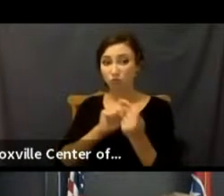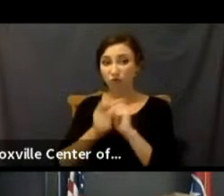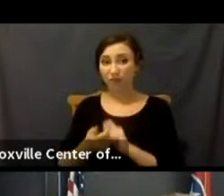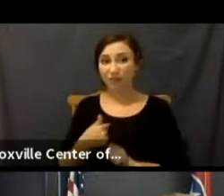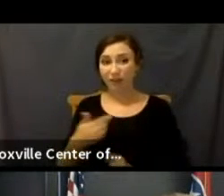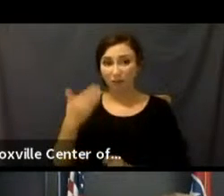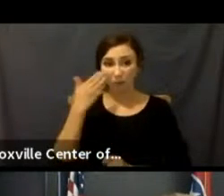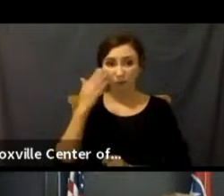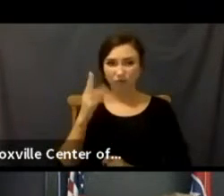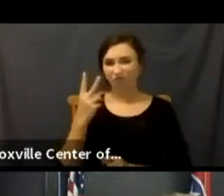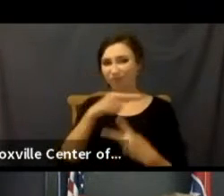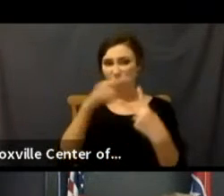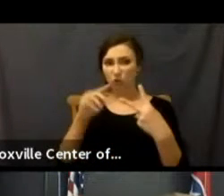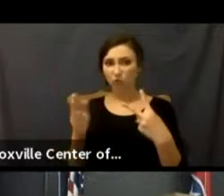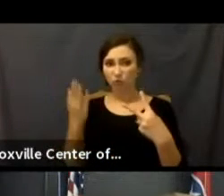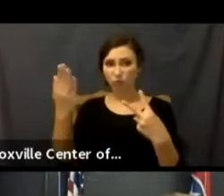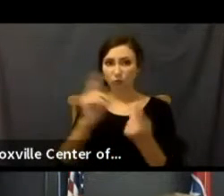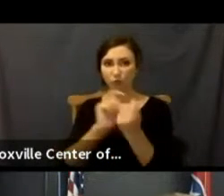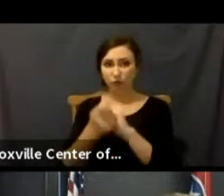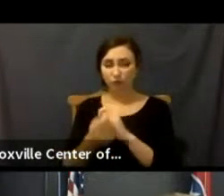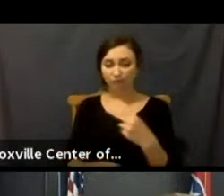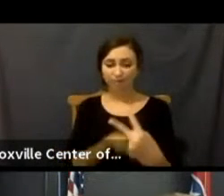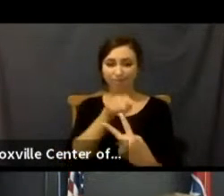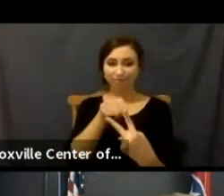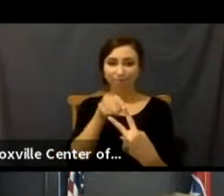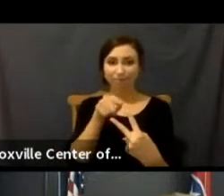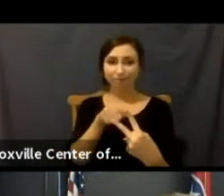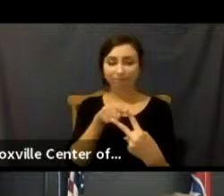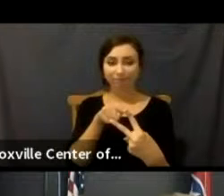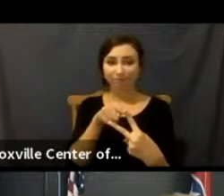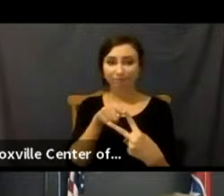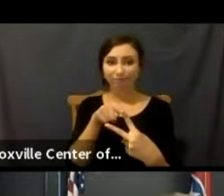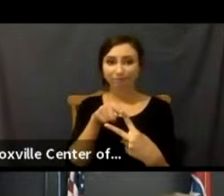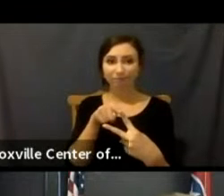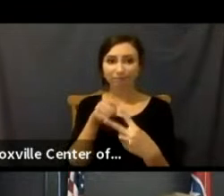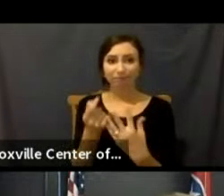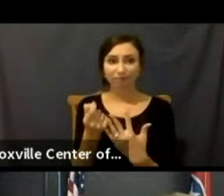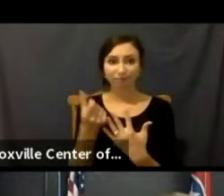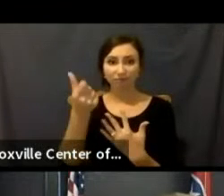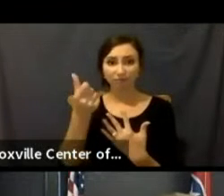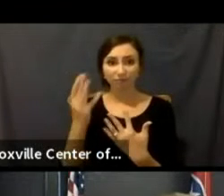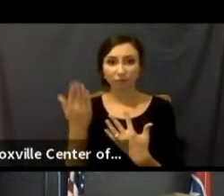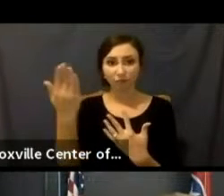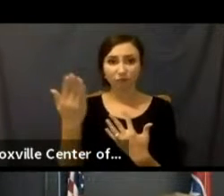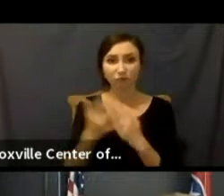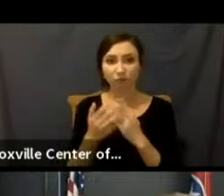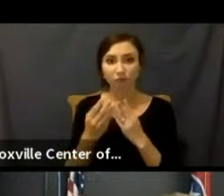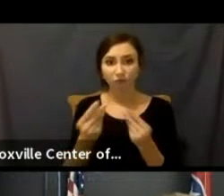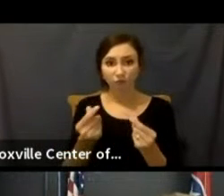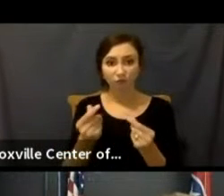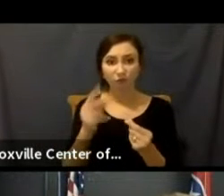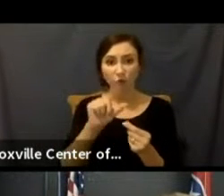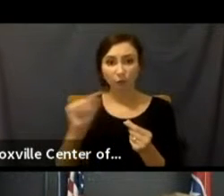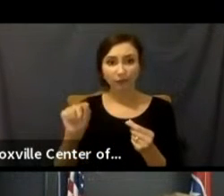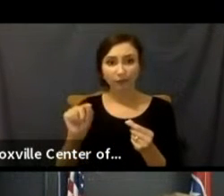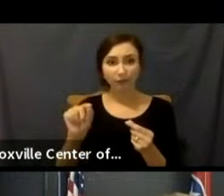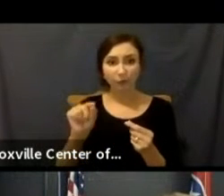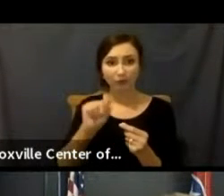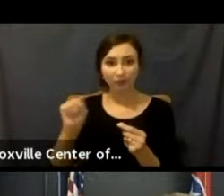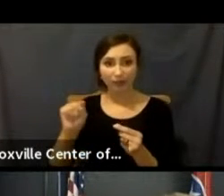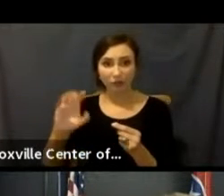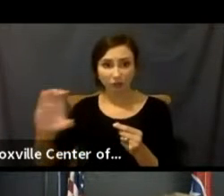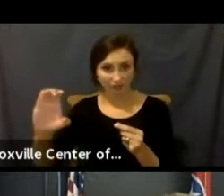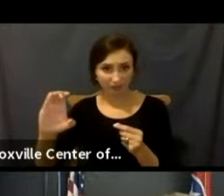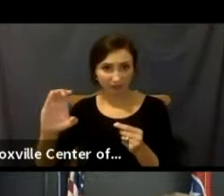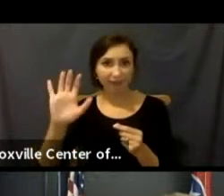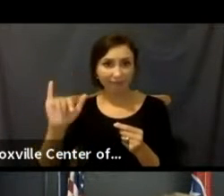two proposed changes. One is the removal of proposed resolution 2020-C. That